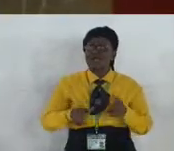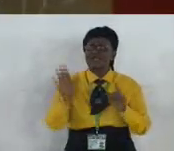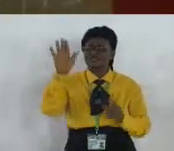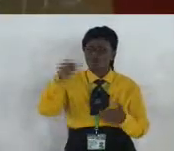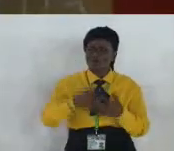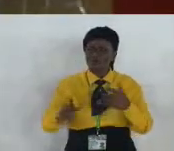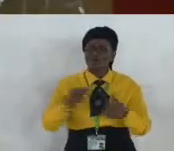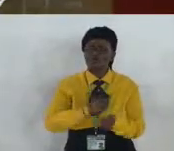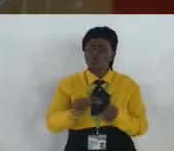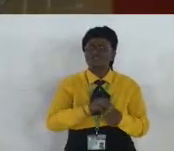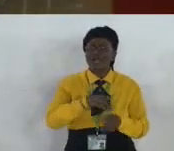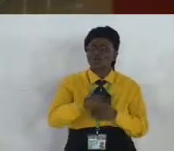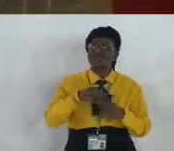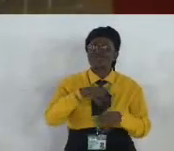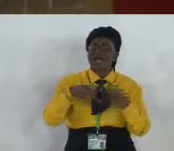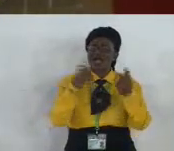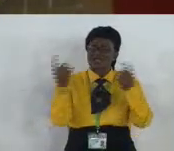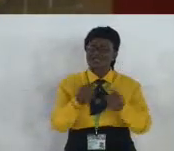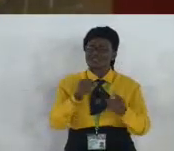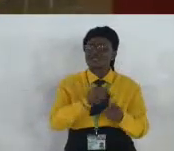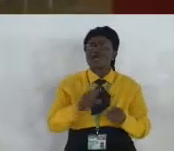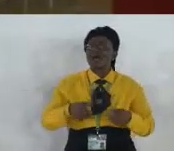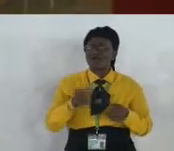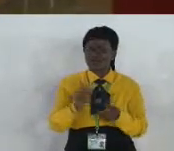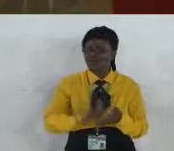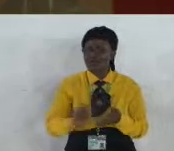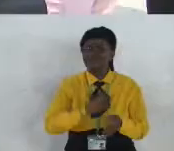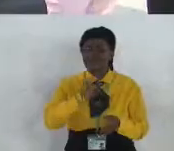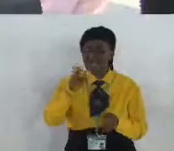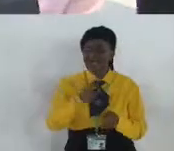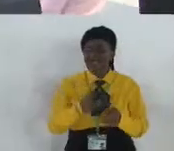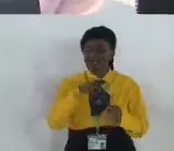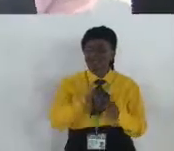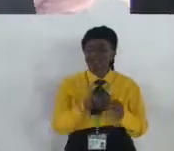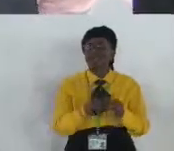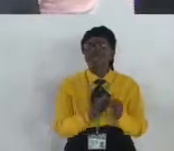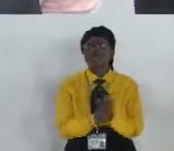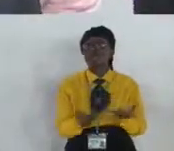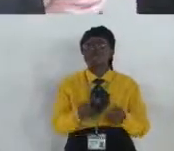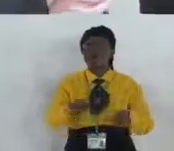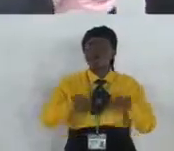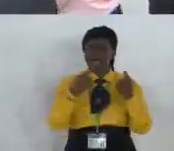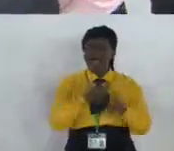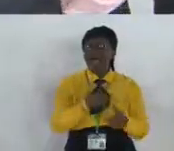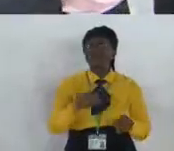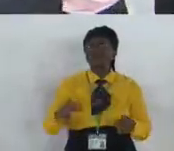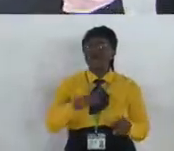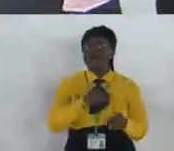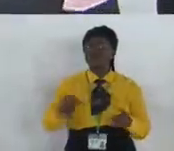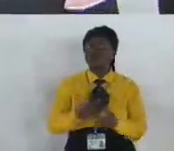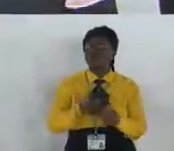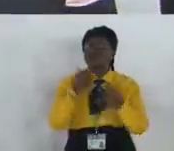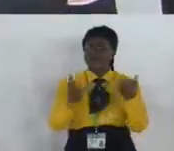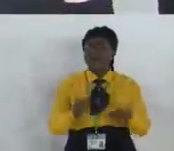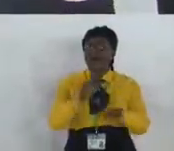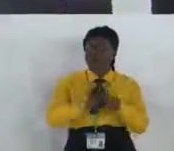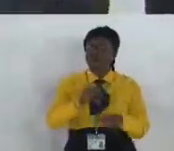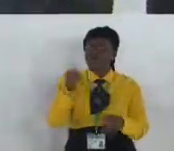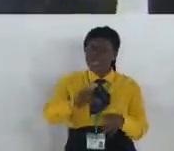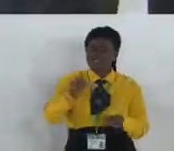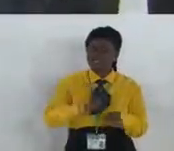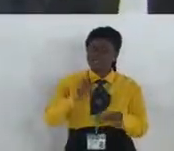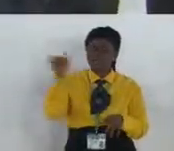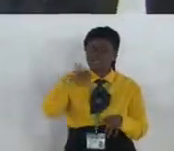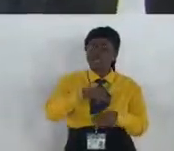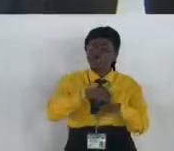away their sins, kindly write their names in the book of life. And from now on, anytime they call on you, please